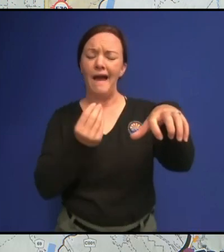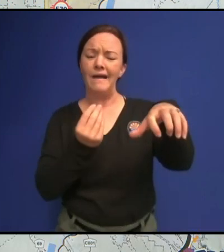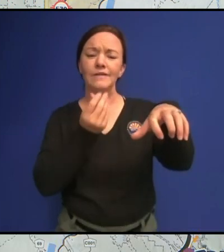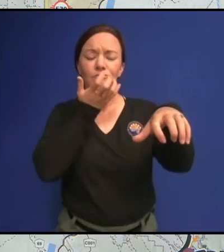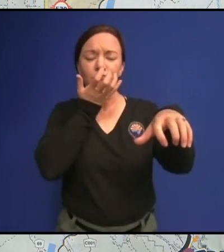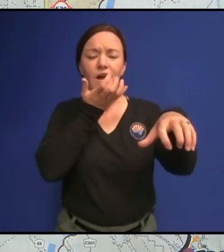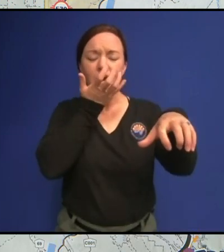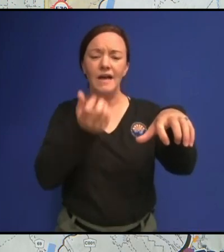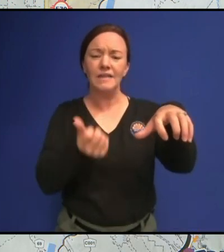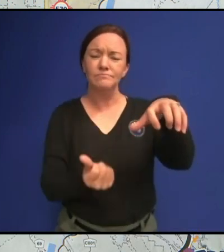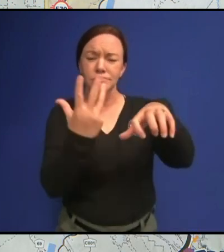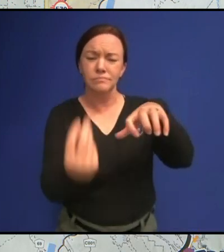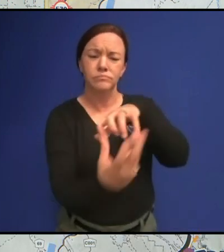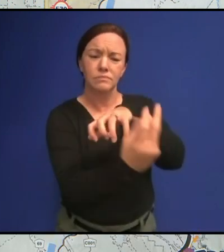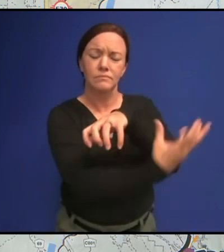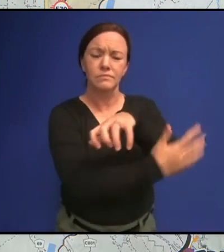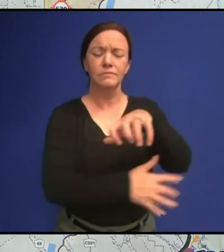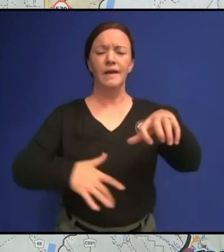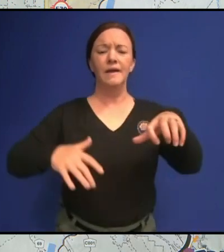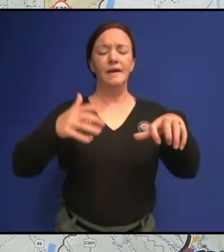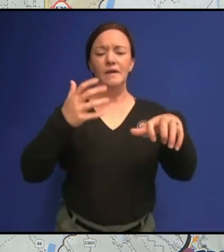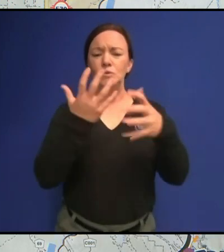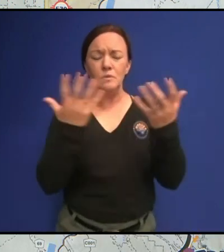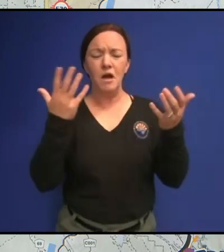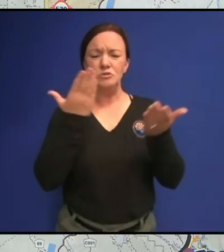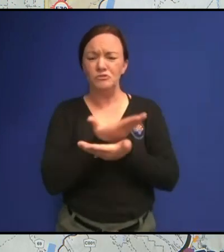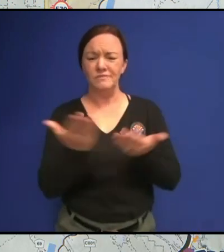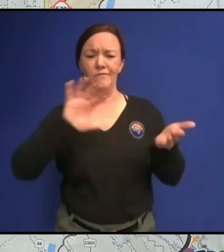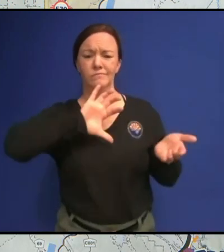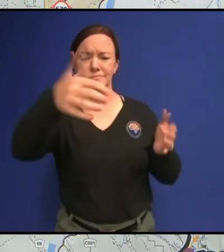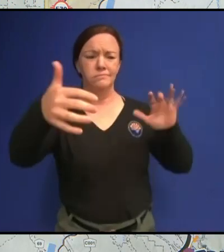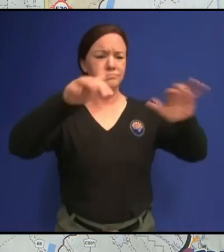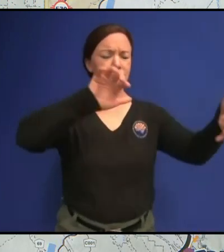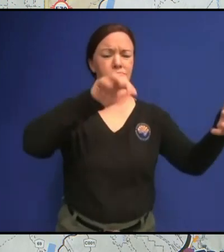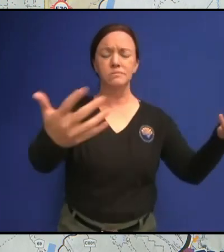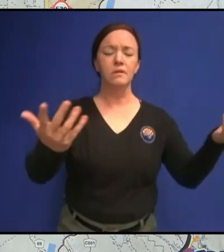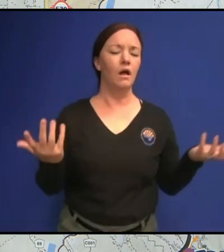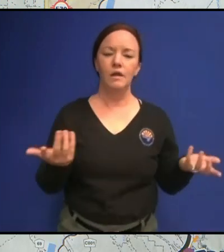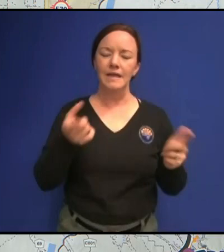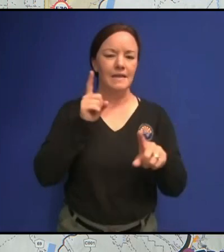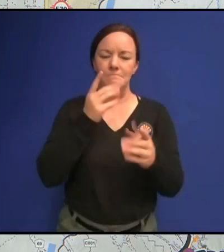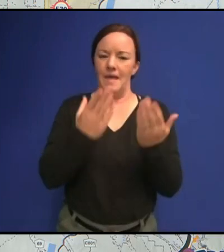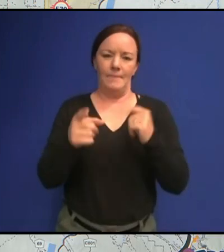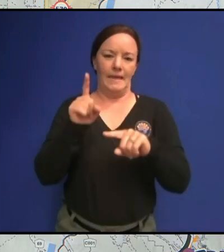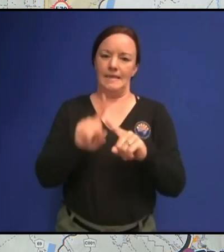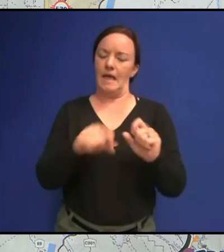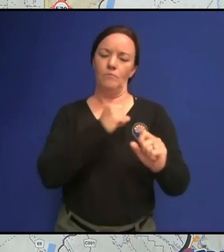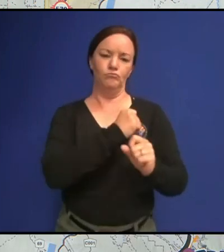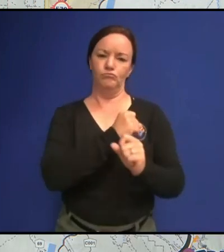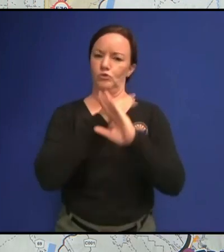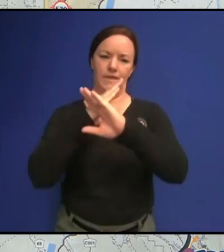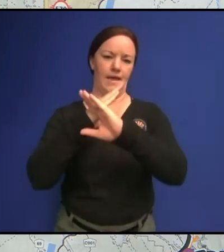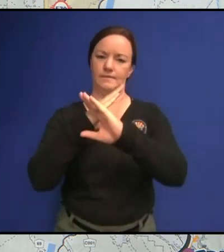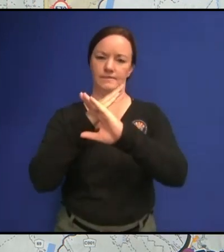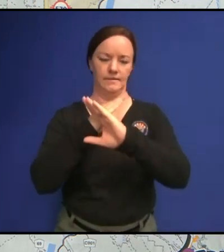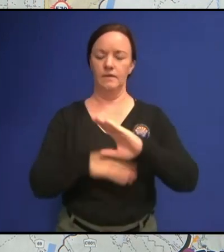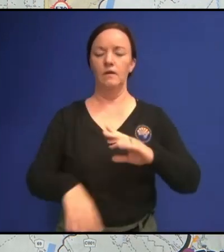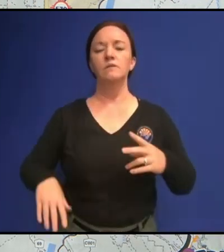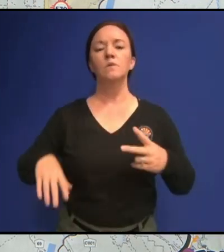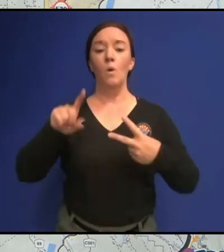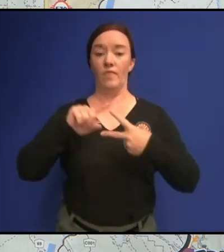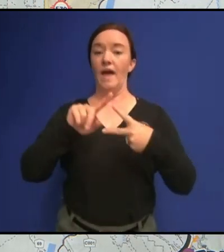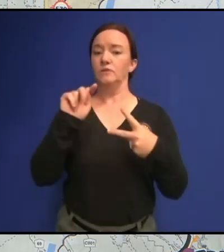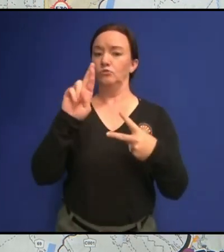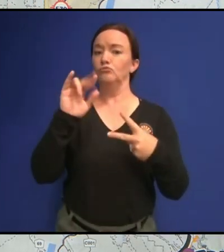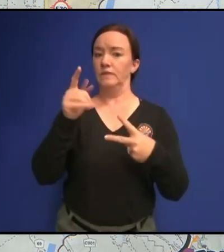hurry. That's structure triage. Structure prep is the actual work. So the way this happens is that when